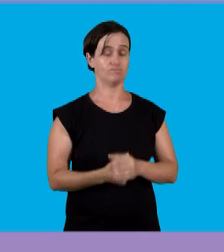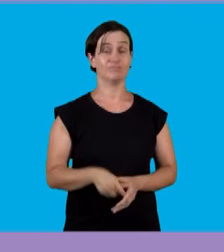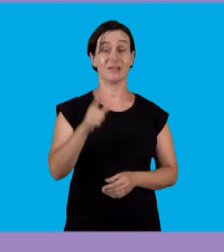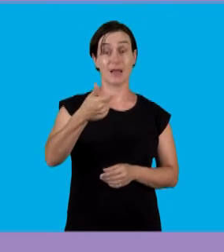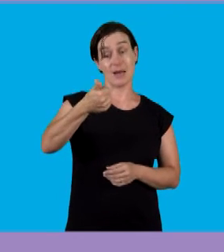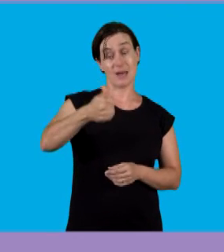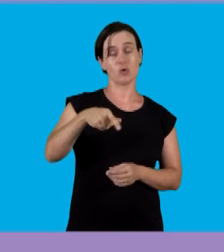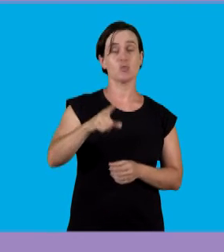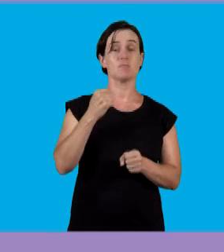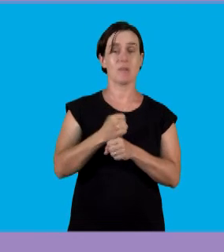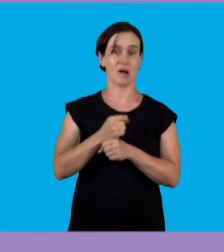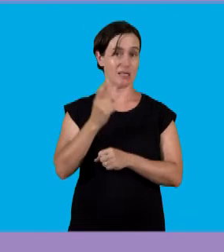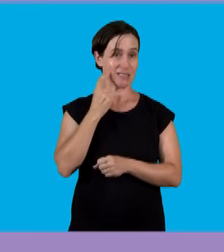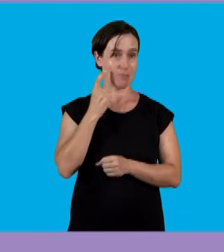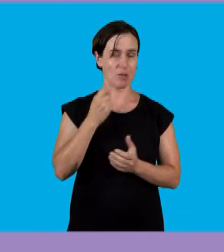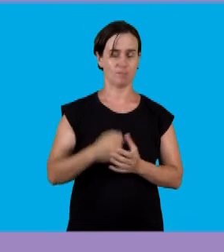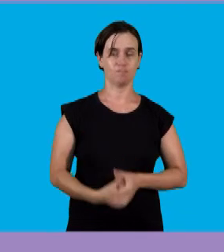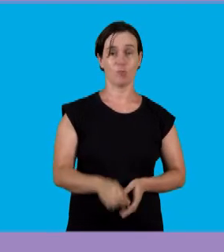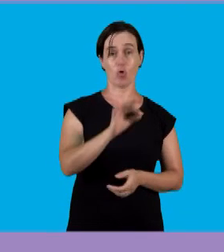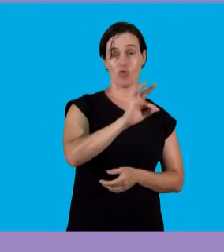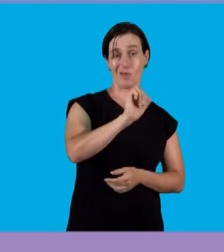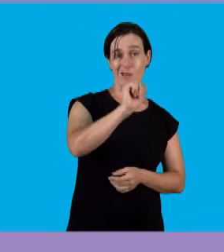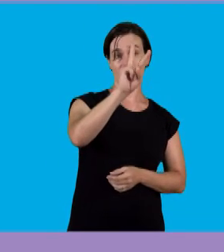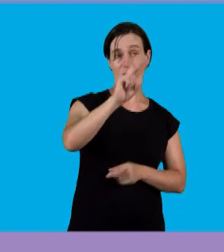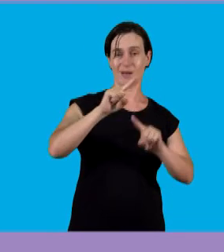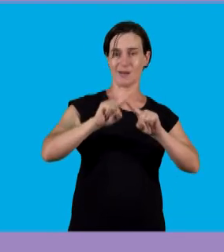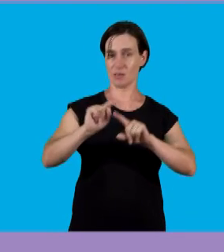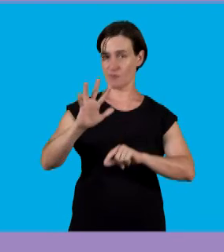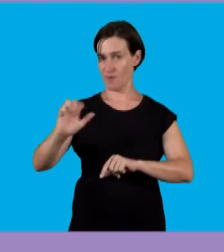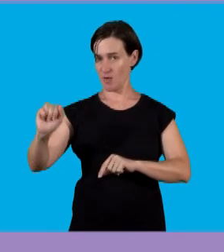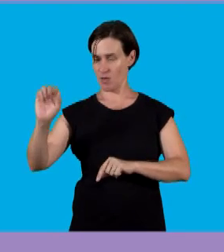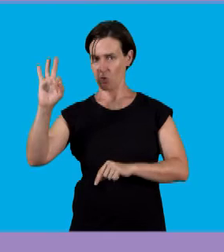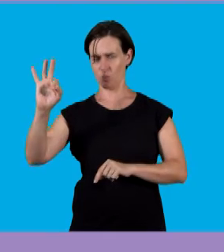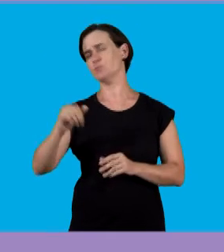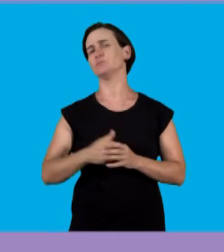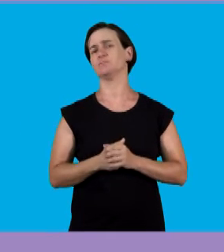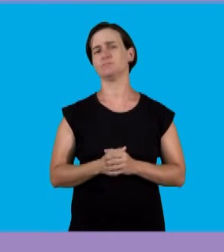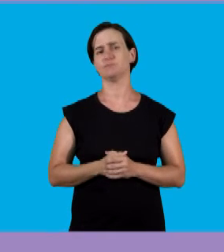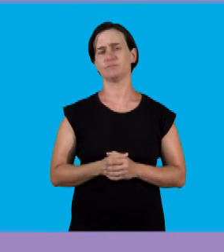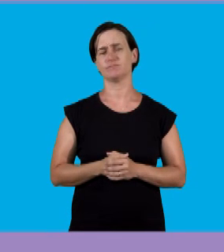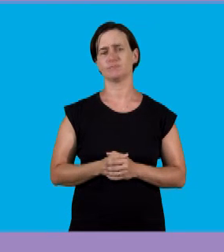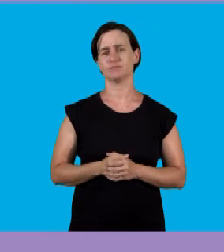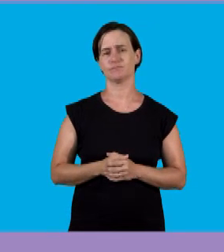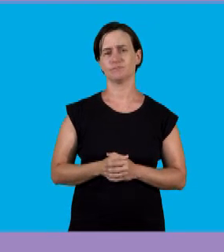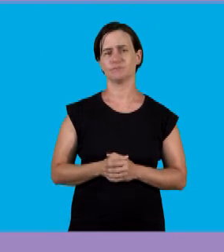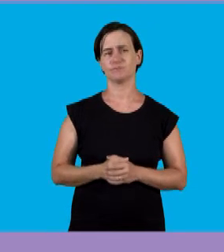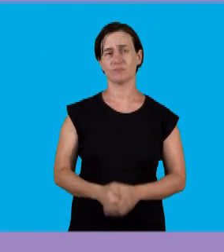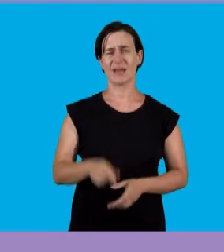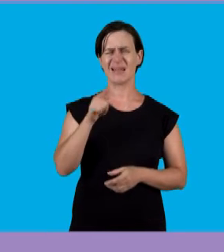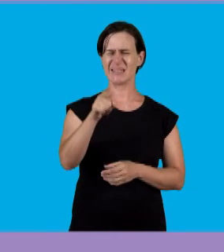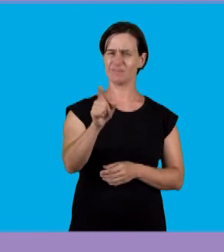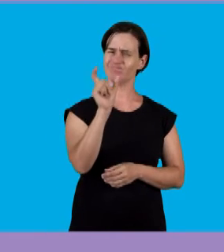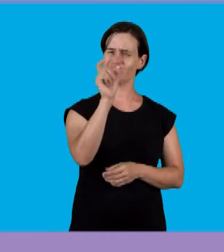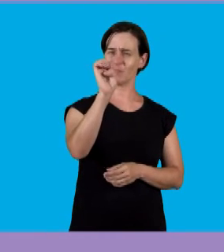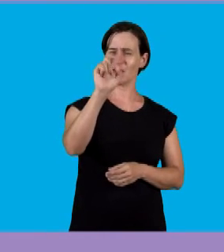the following. Now, the first one there says 3a squared times 5a cubed. Now, what we need